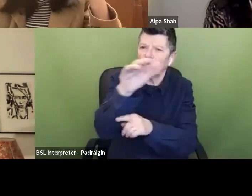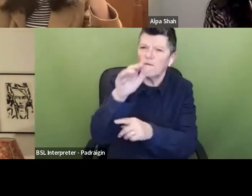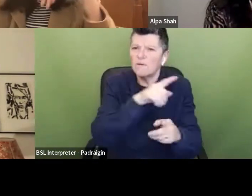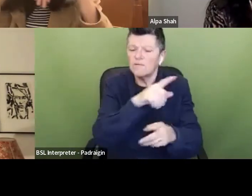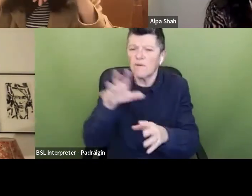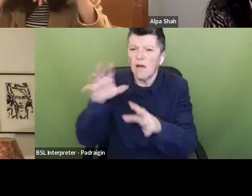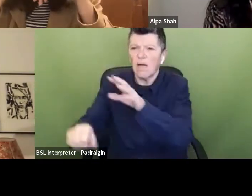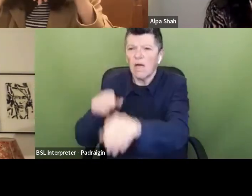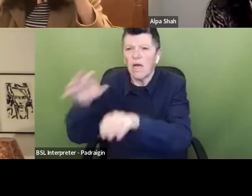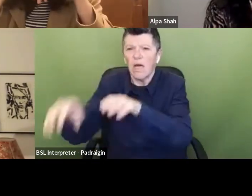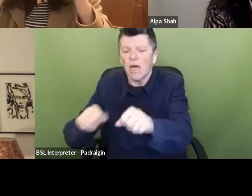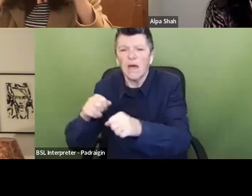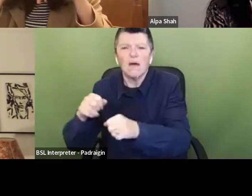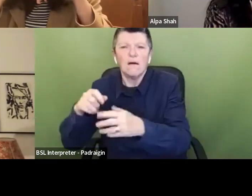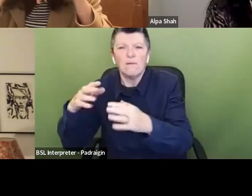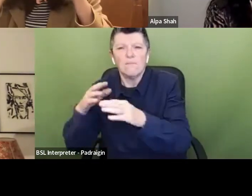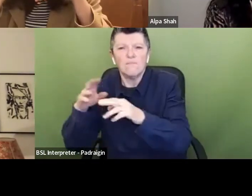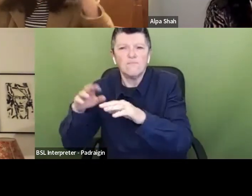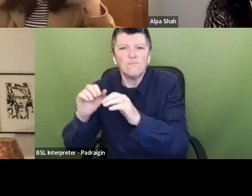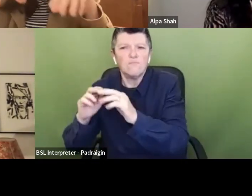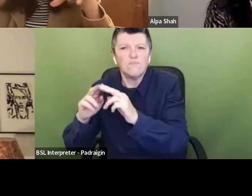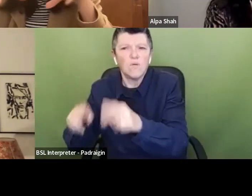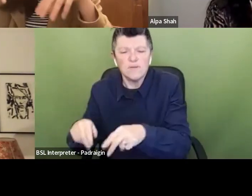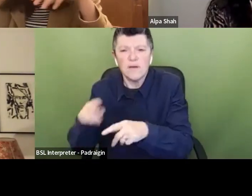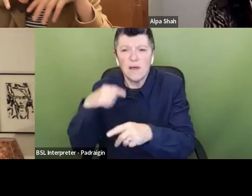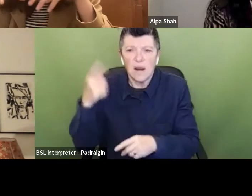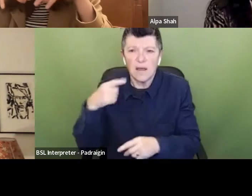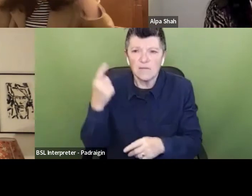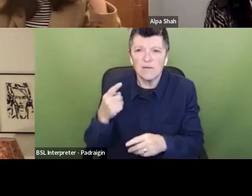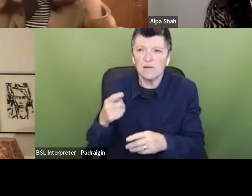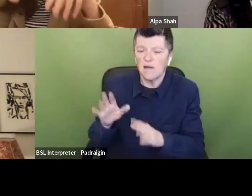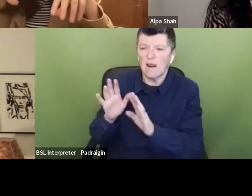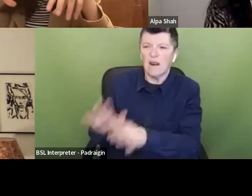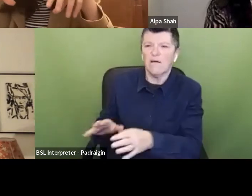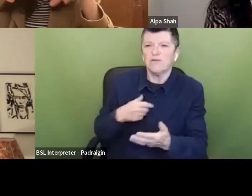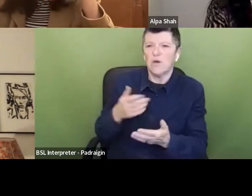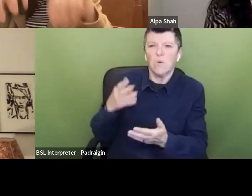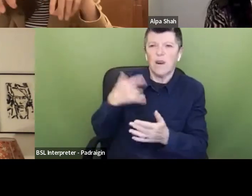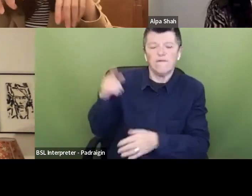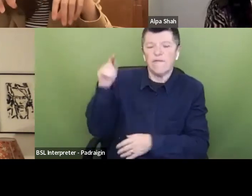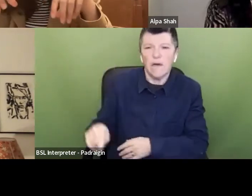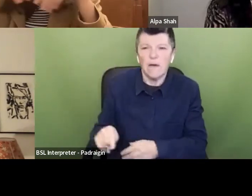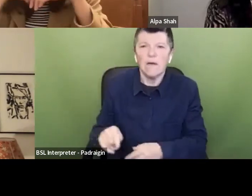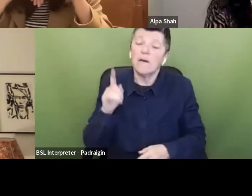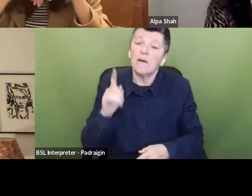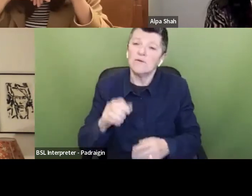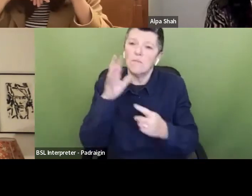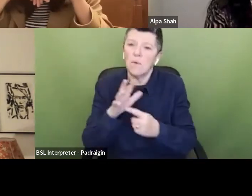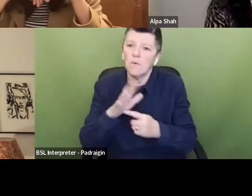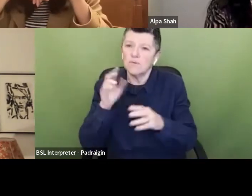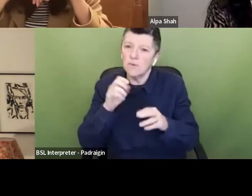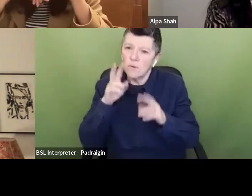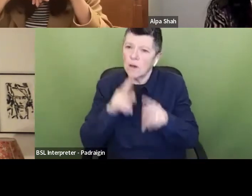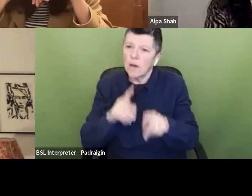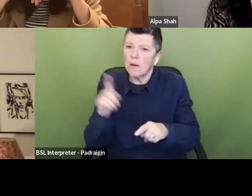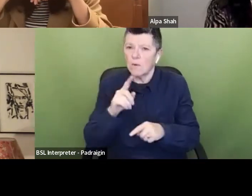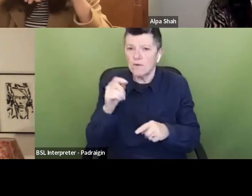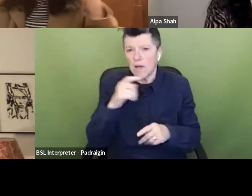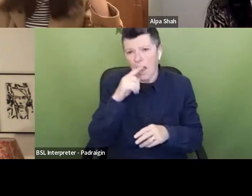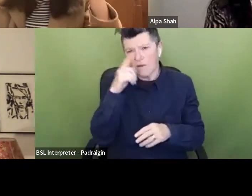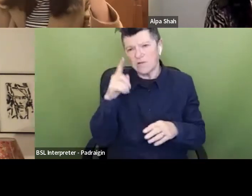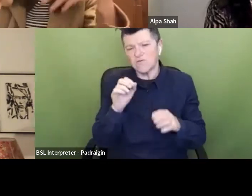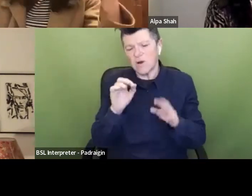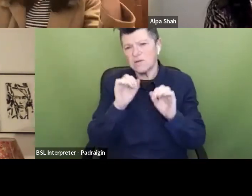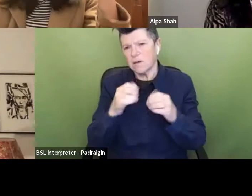of a foreign owner, it is important to look at land ownership of aristocratic estates in London, and to see